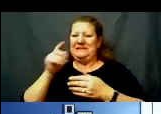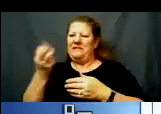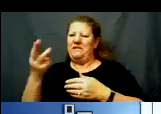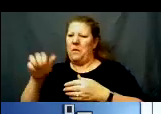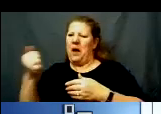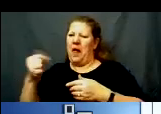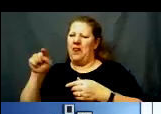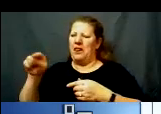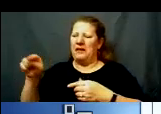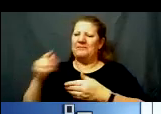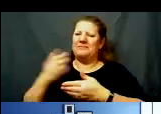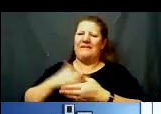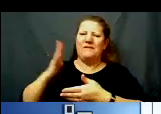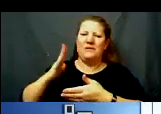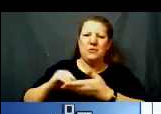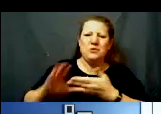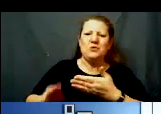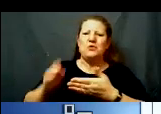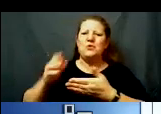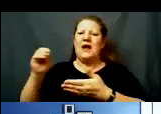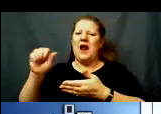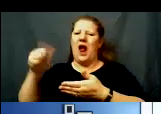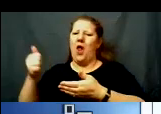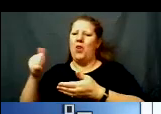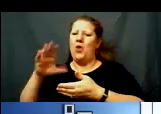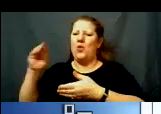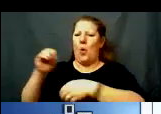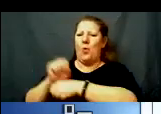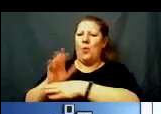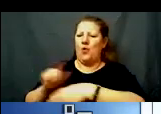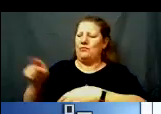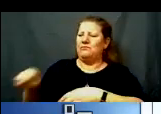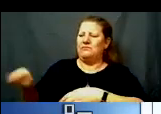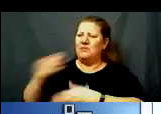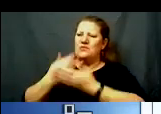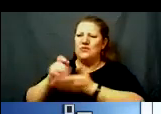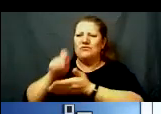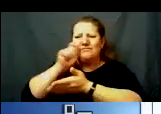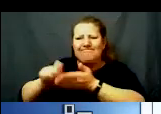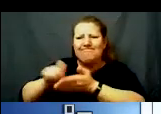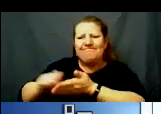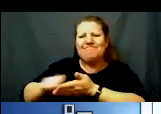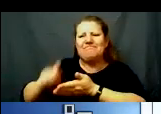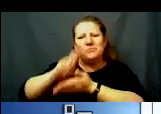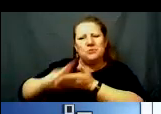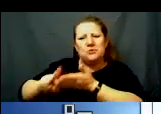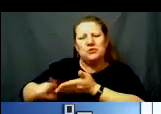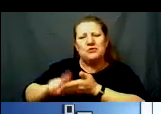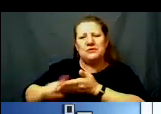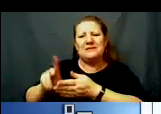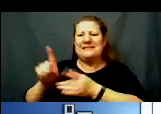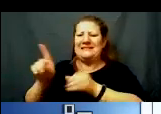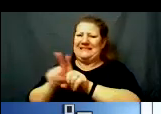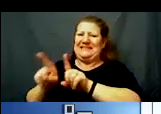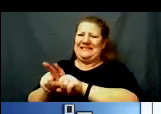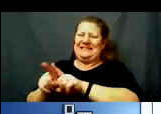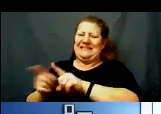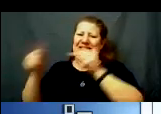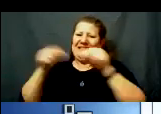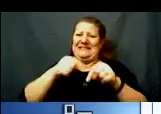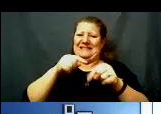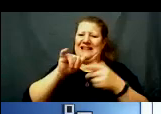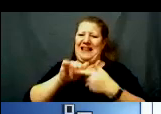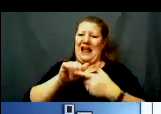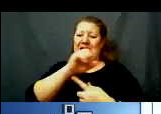Bryn Voiles and Elizabeth Hoover, who've done some really great work on this question, who really point out, or at least make the argument, that